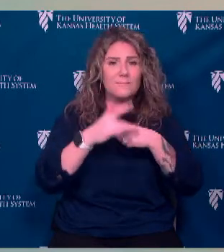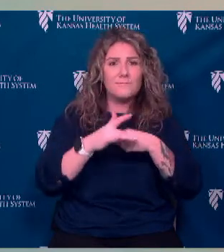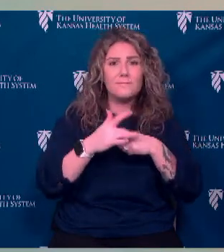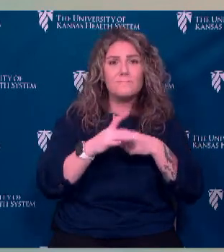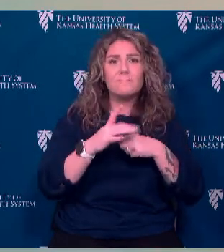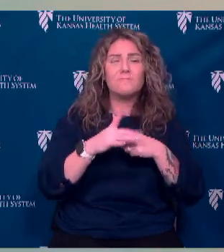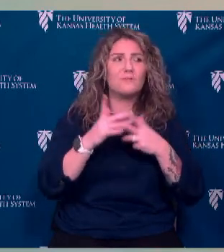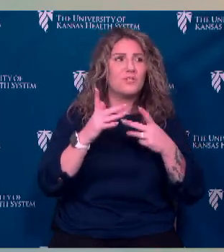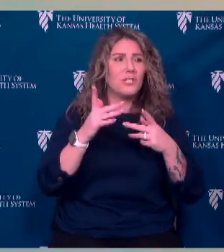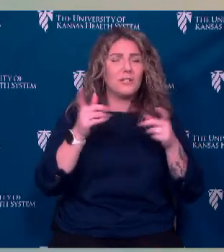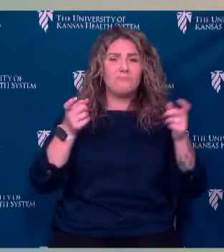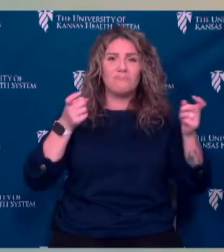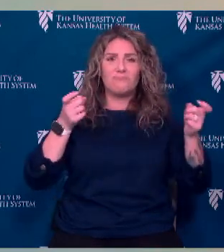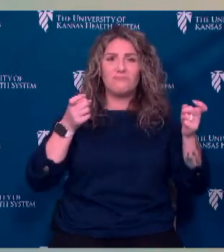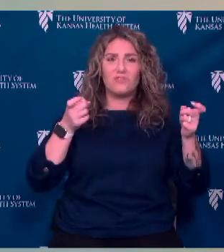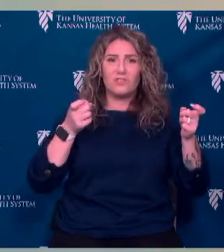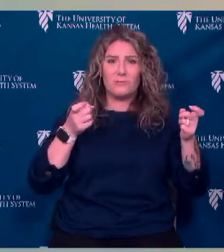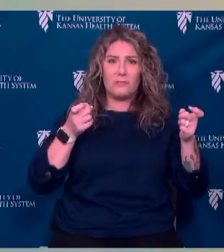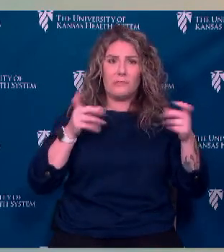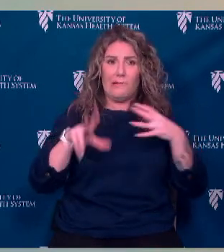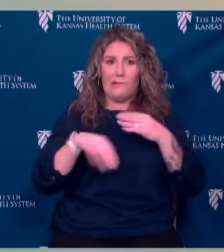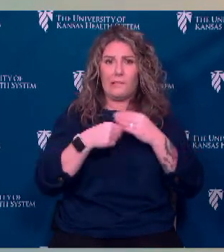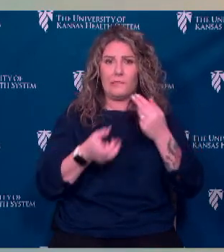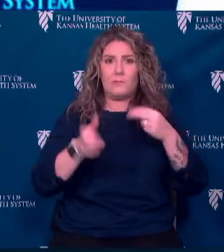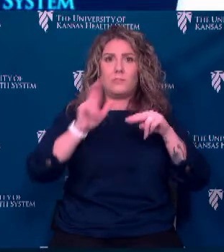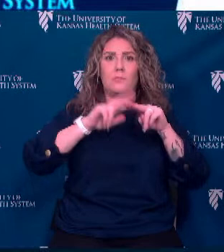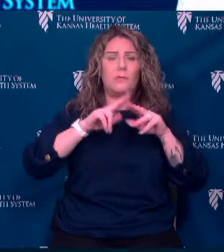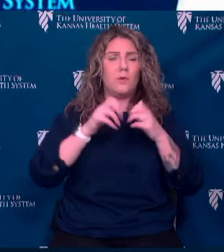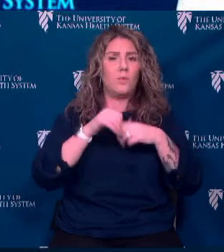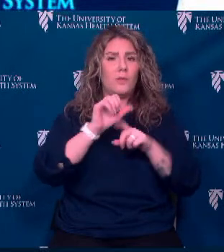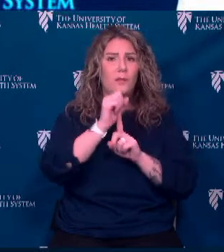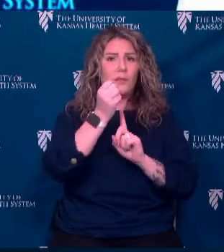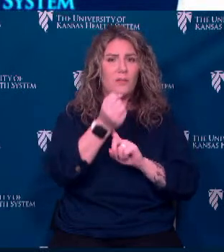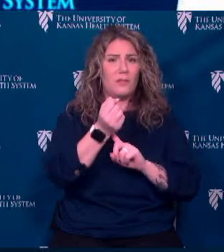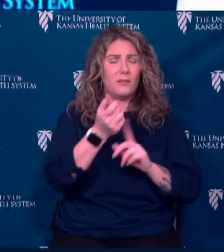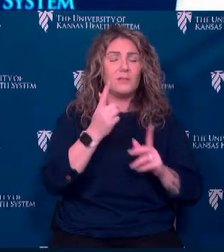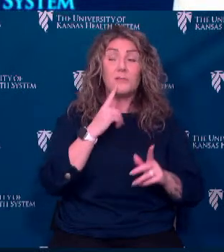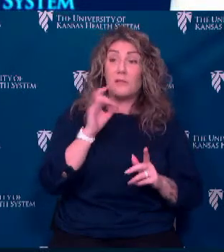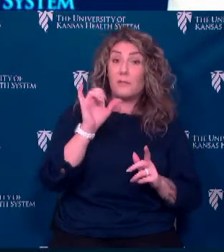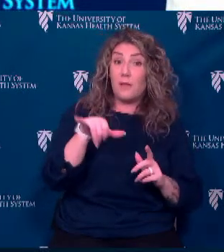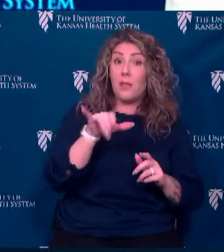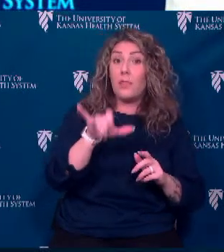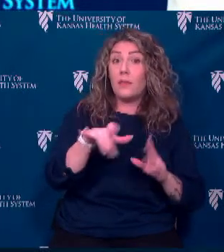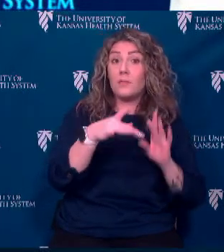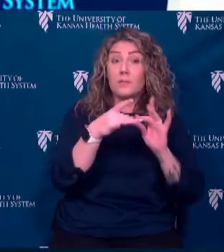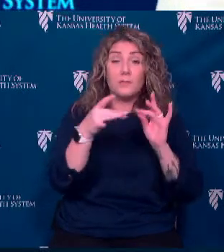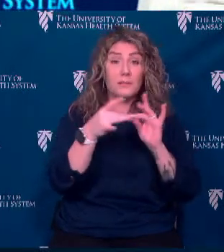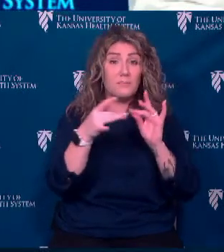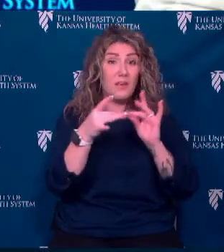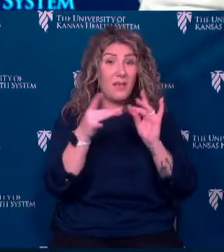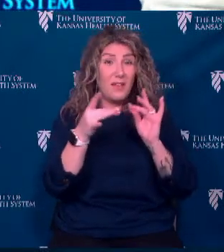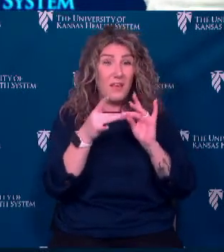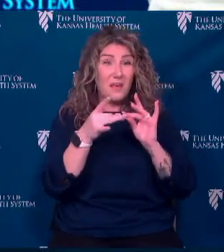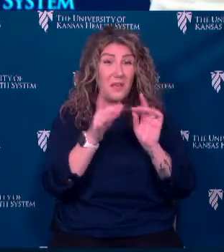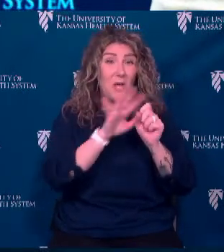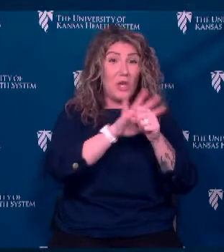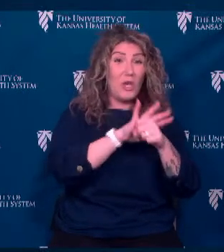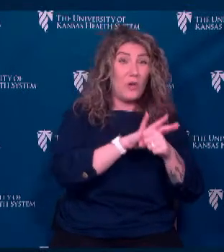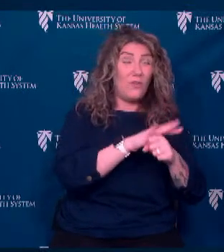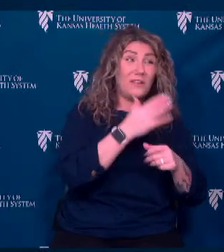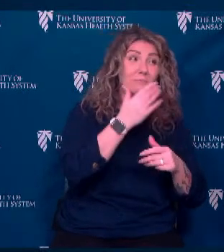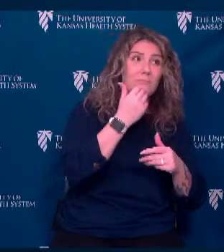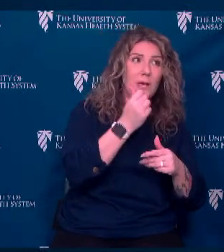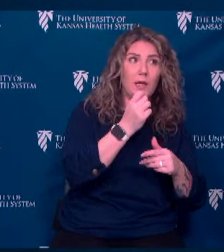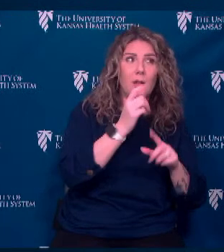deal with another influx in cases at the moment. Yeah, and I think that's the message. COVID better, not COVID good, right? So Dr.